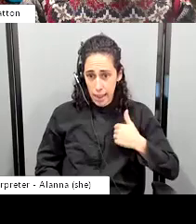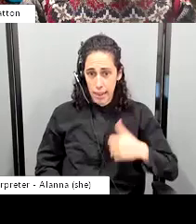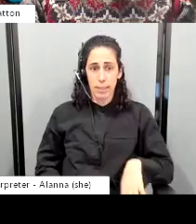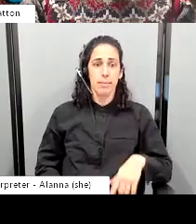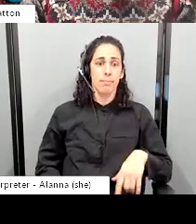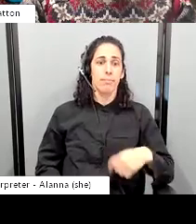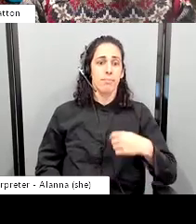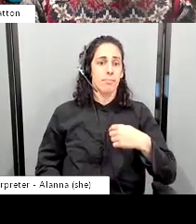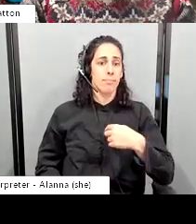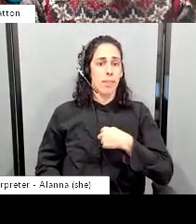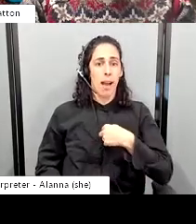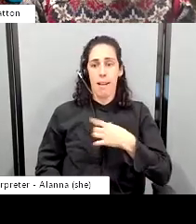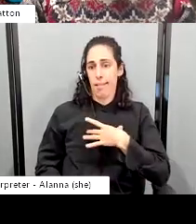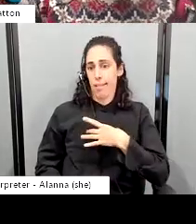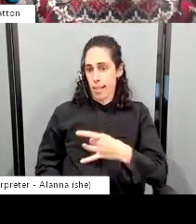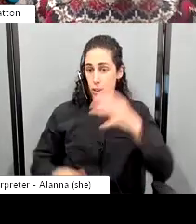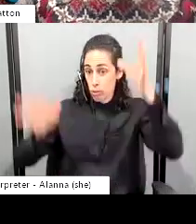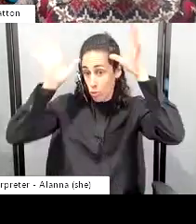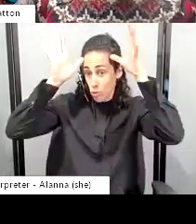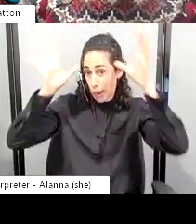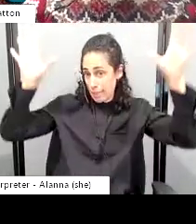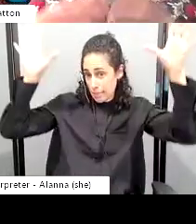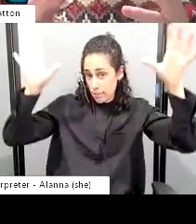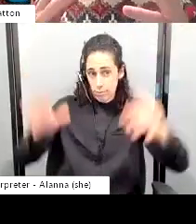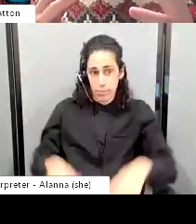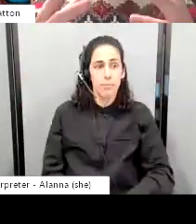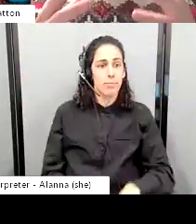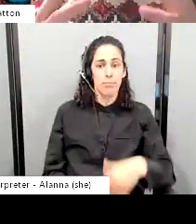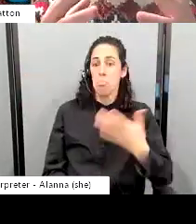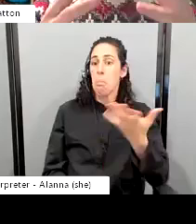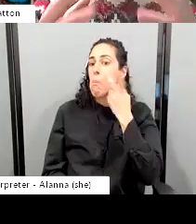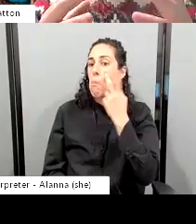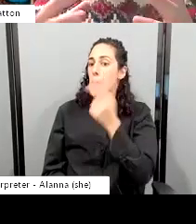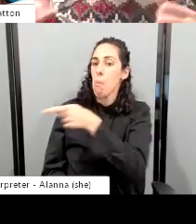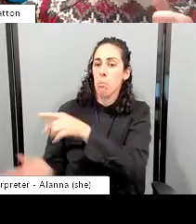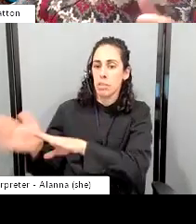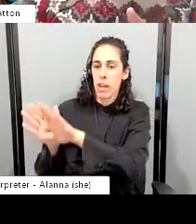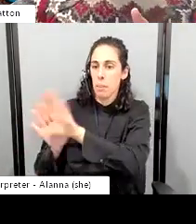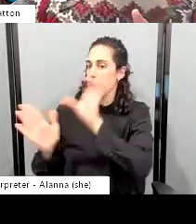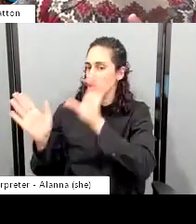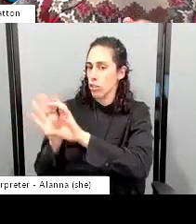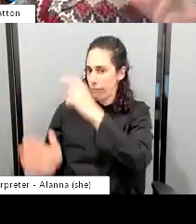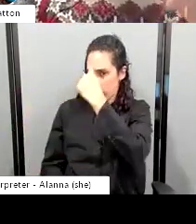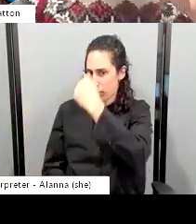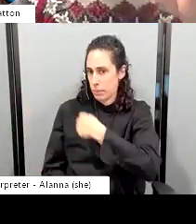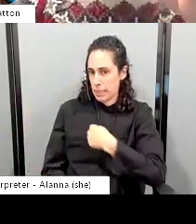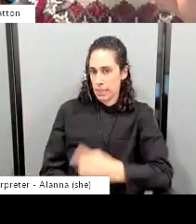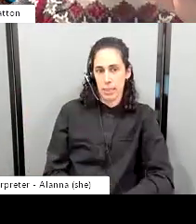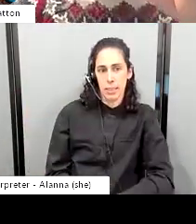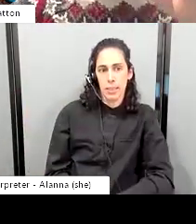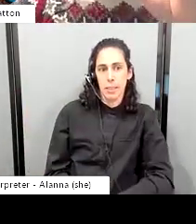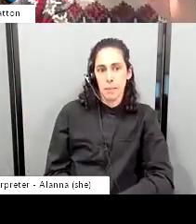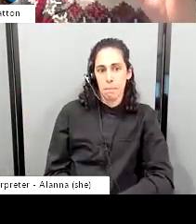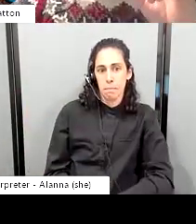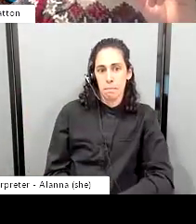like reindeer. So let's see what it does. So I've asked it to generate a picture. So it takes a few